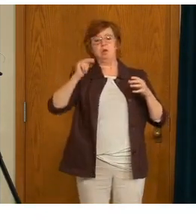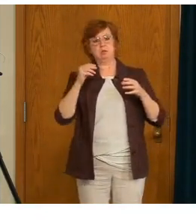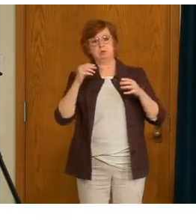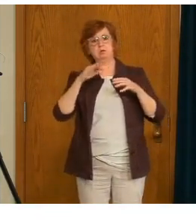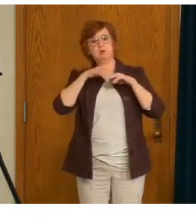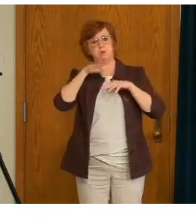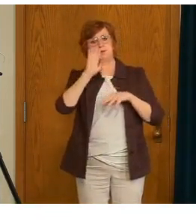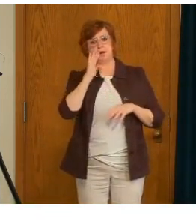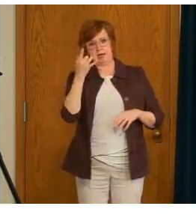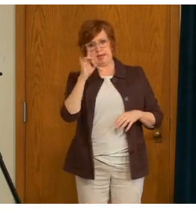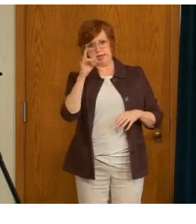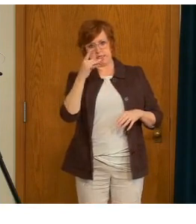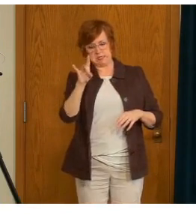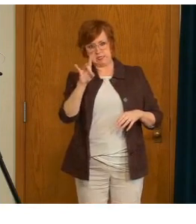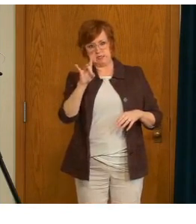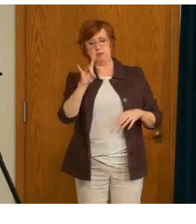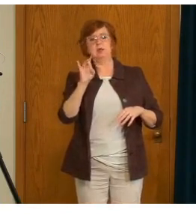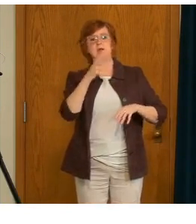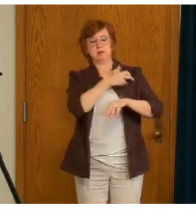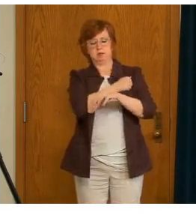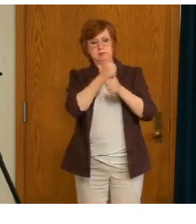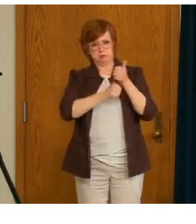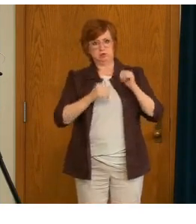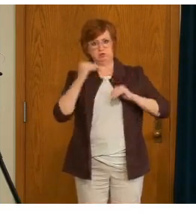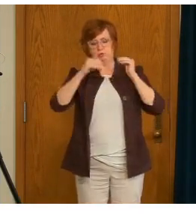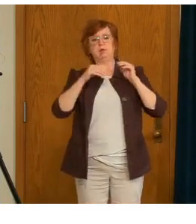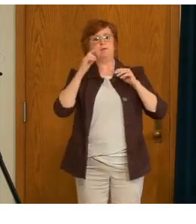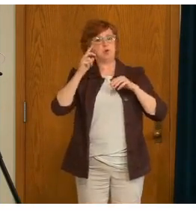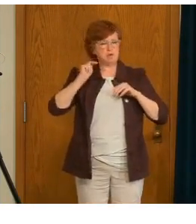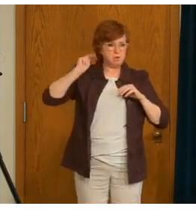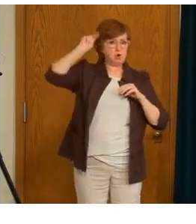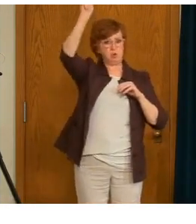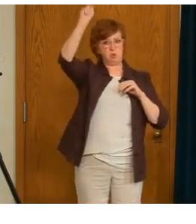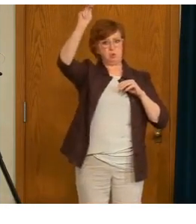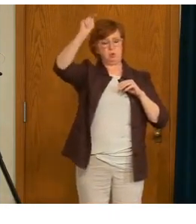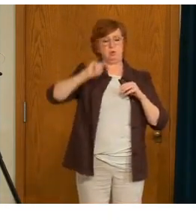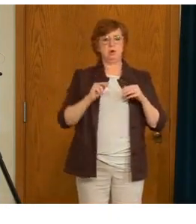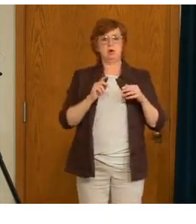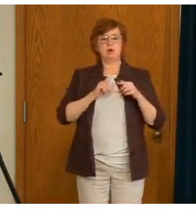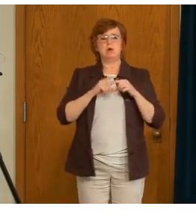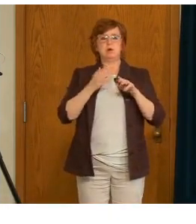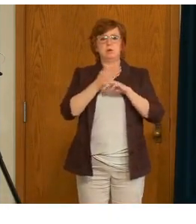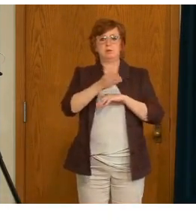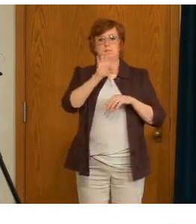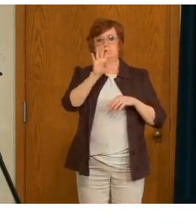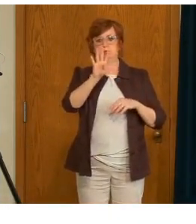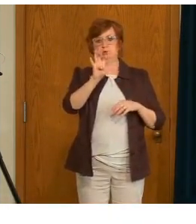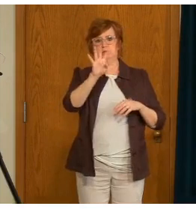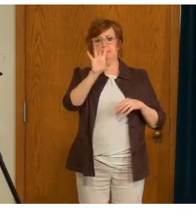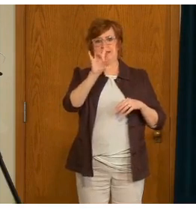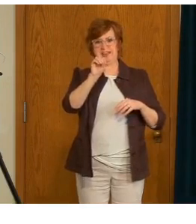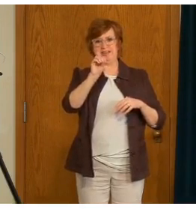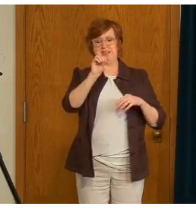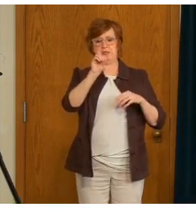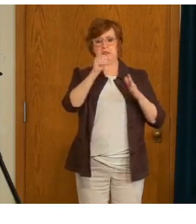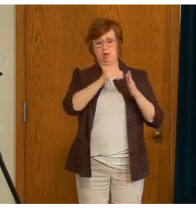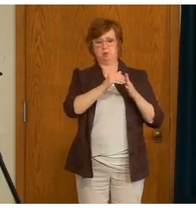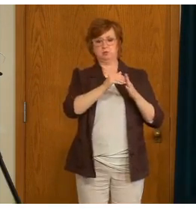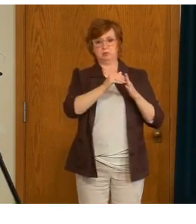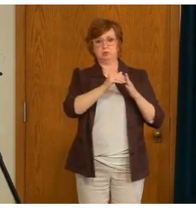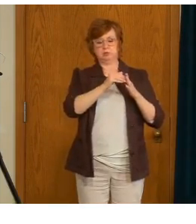older. More than 480,000 shots have now gone into the arms of Saskatchewan's people. On a per